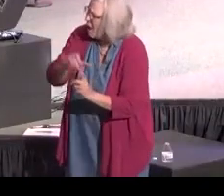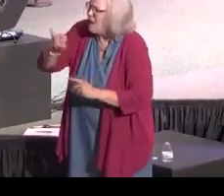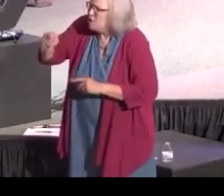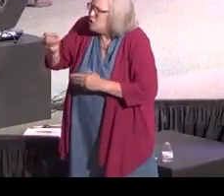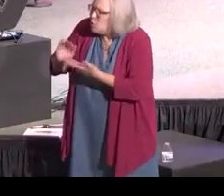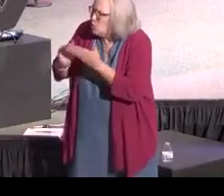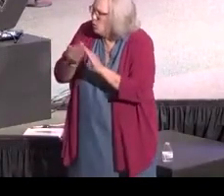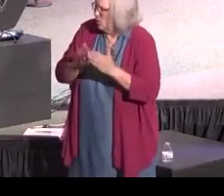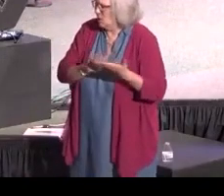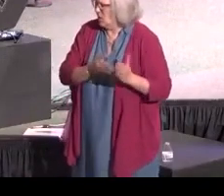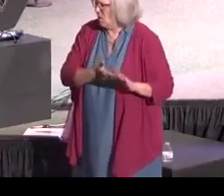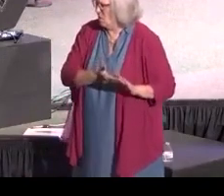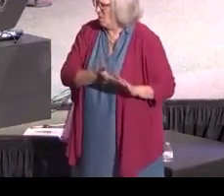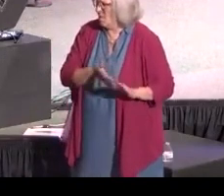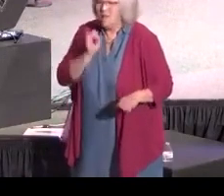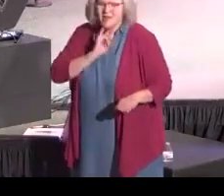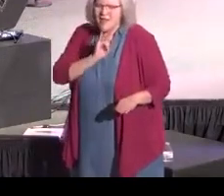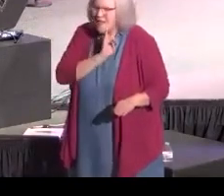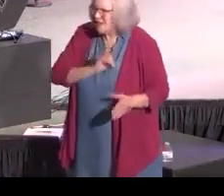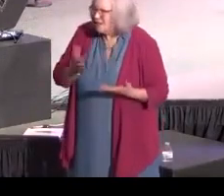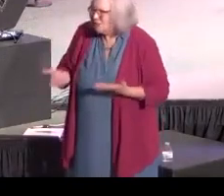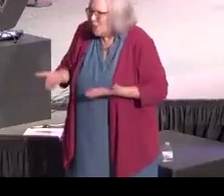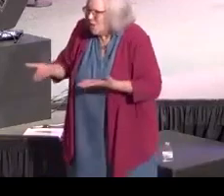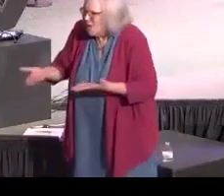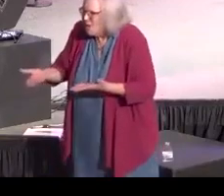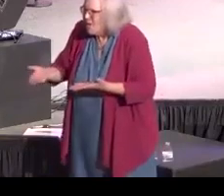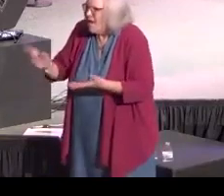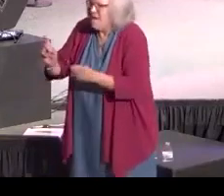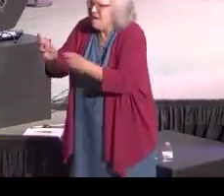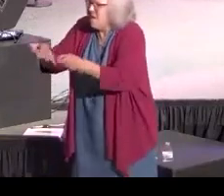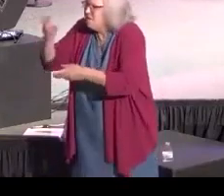Jerusalem and handed over to the Romans.